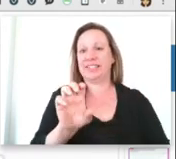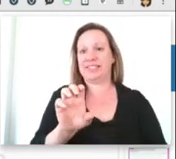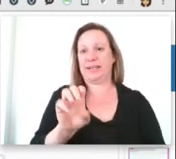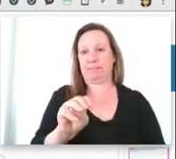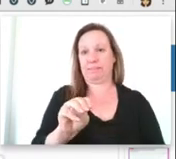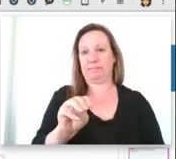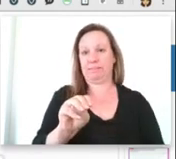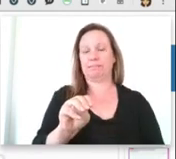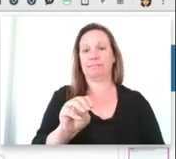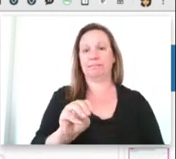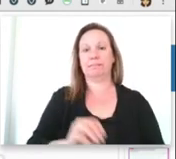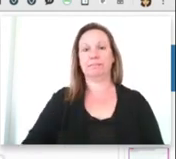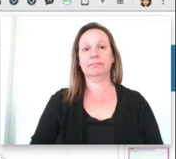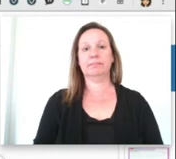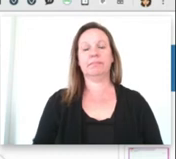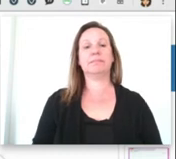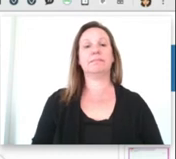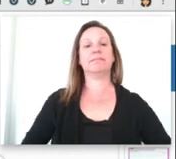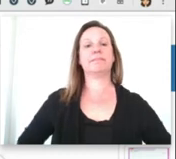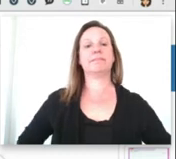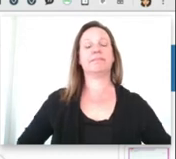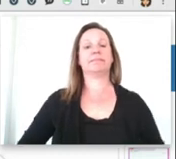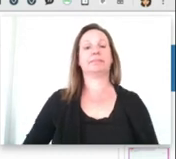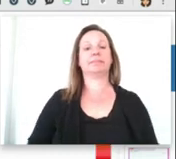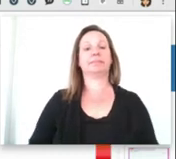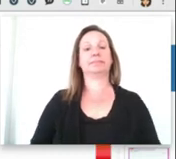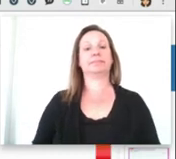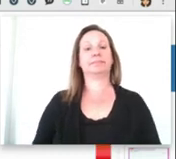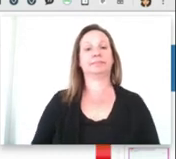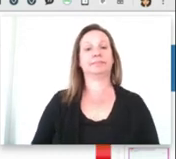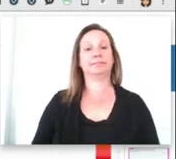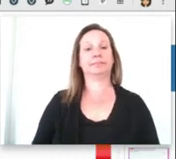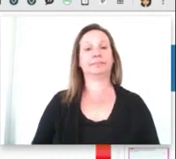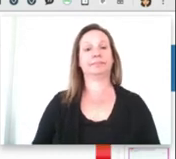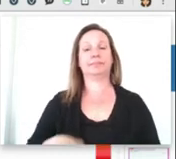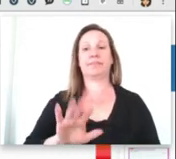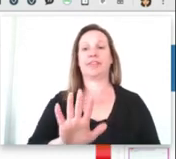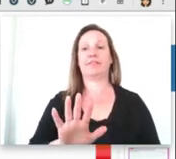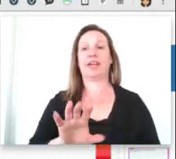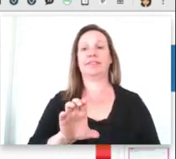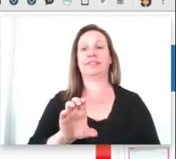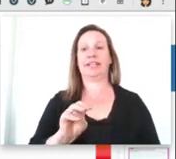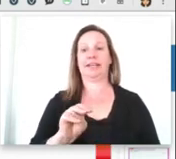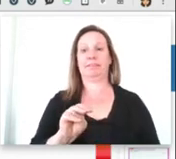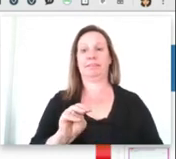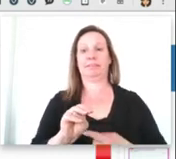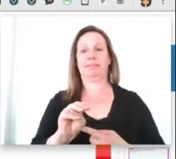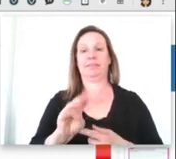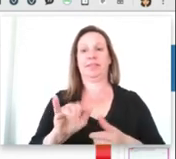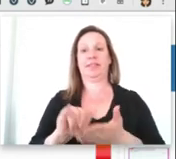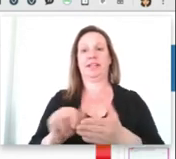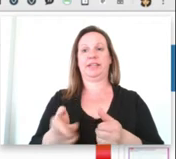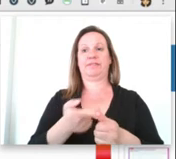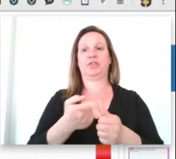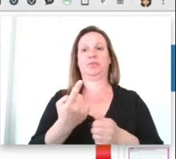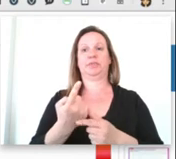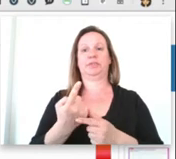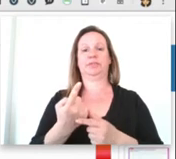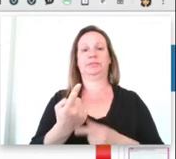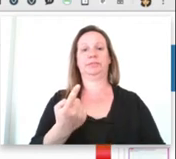centimeters. So I'm going to go ahead and get my pen ready. 5 centimeters is the first one